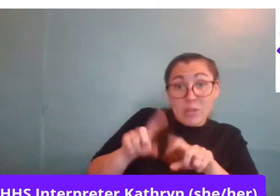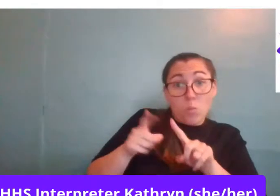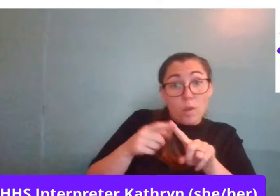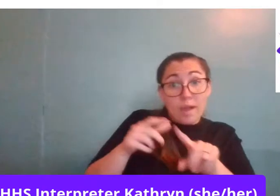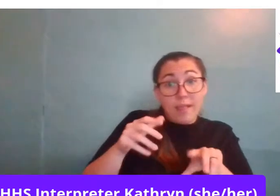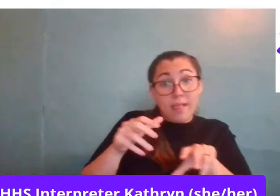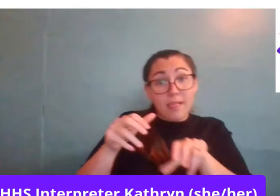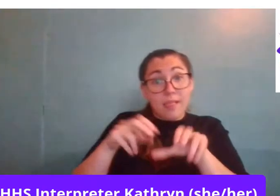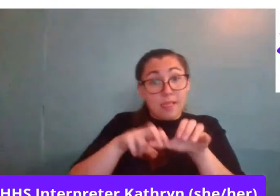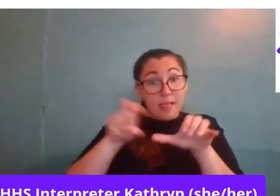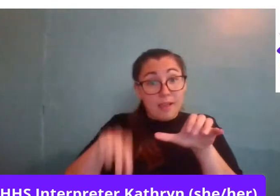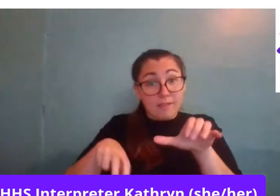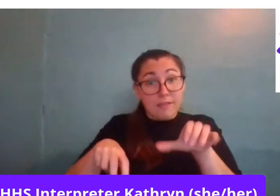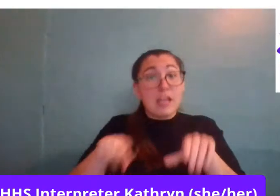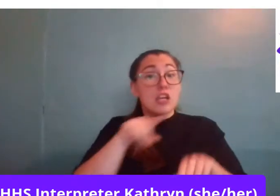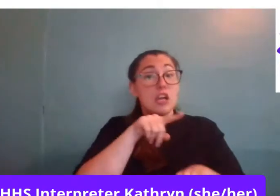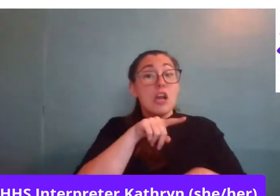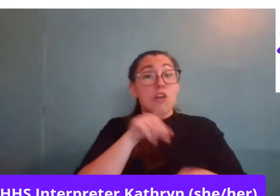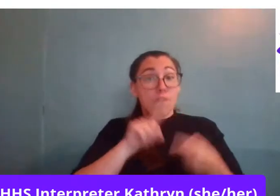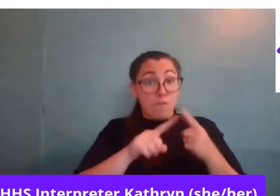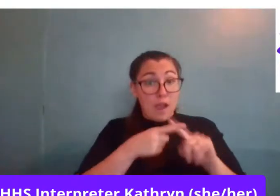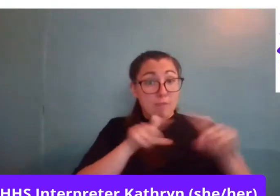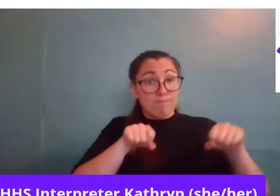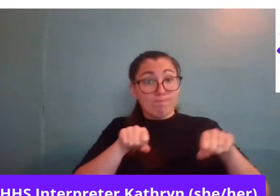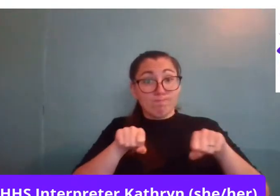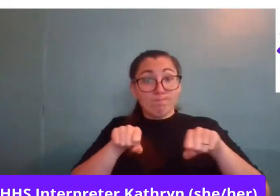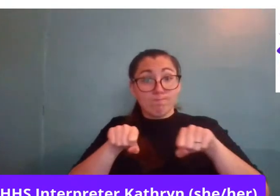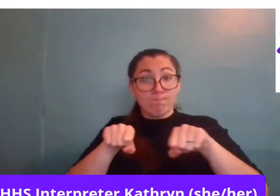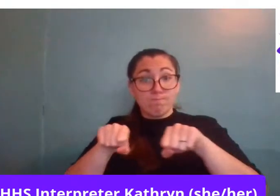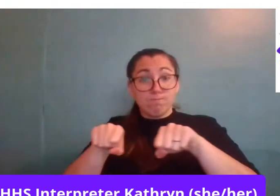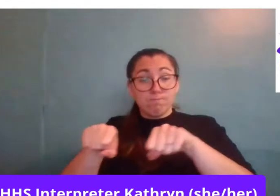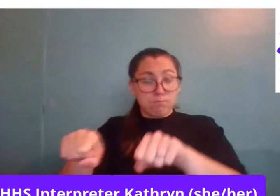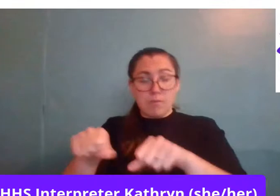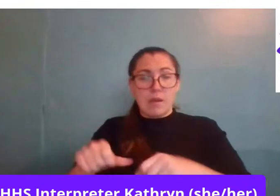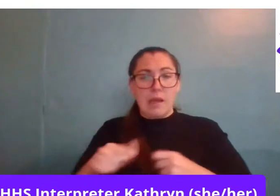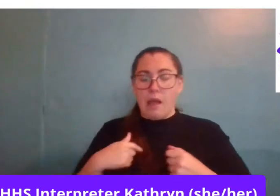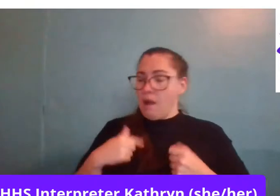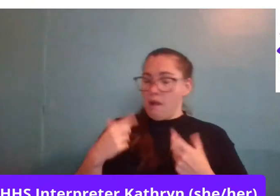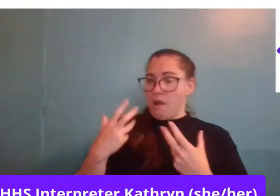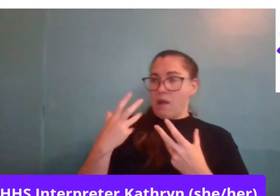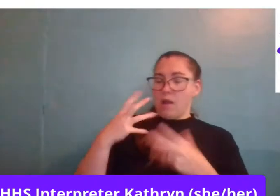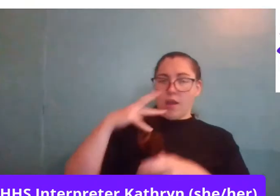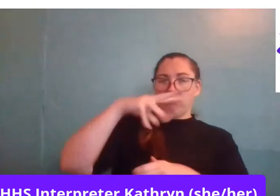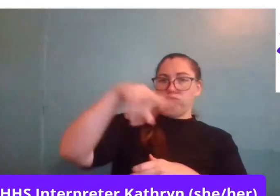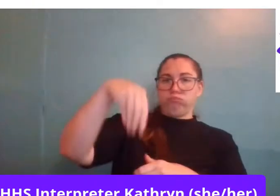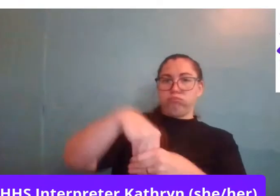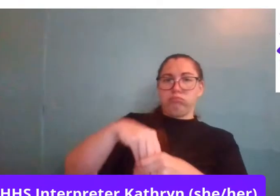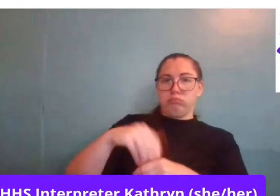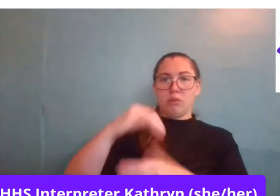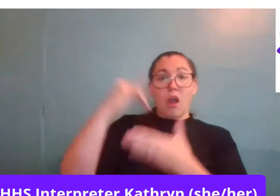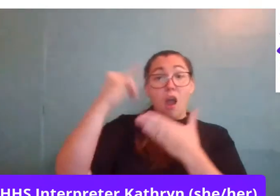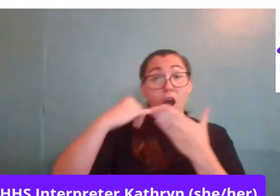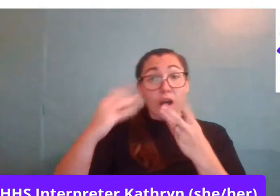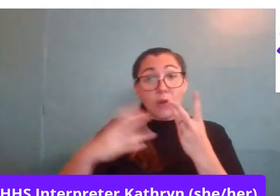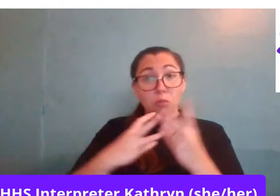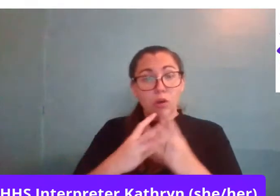she pushed me off into the art world, and I was just, whoa,